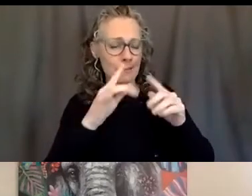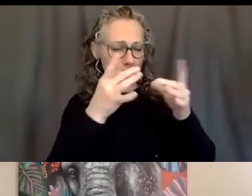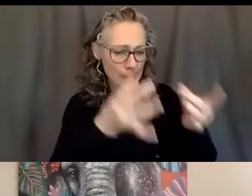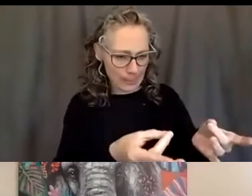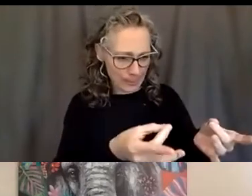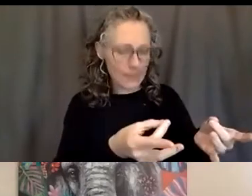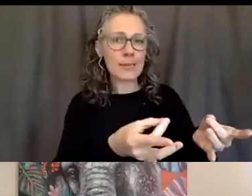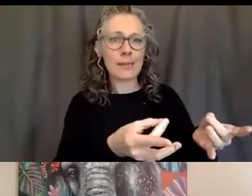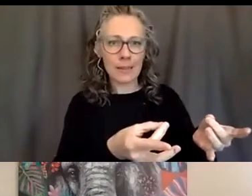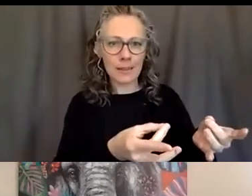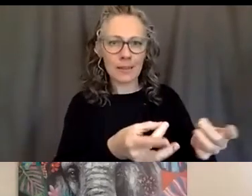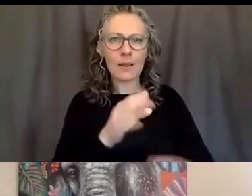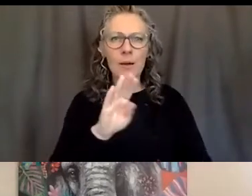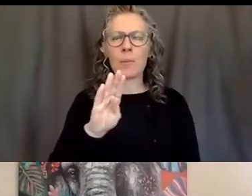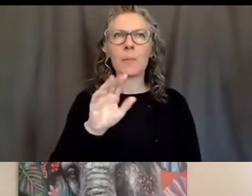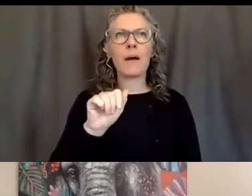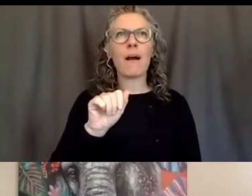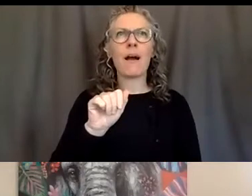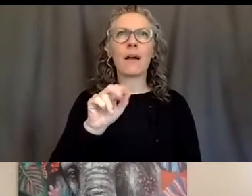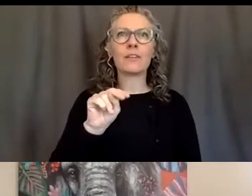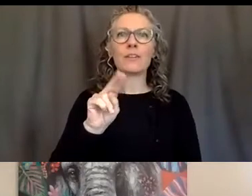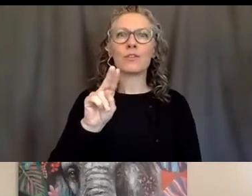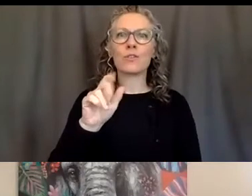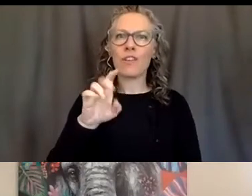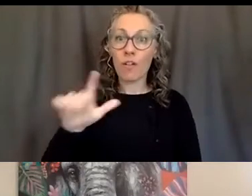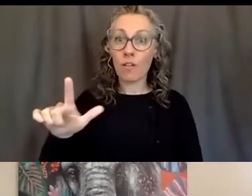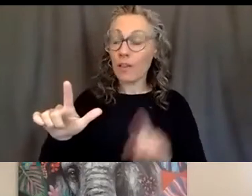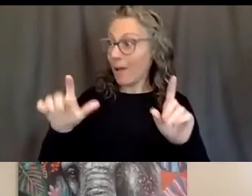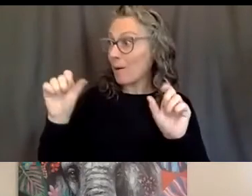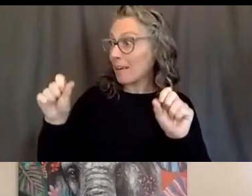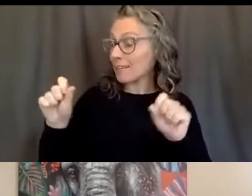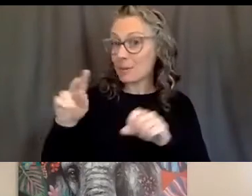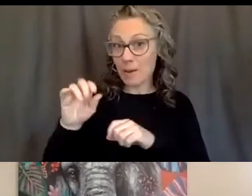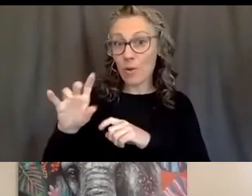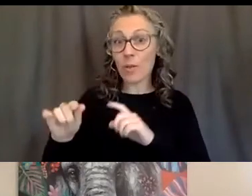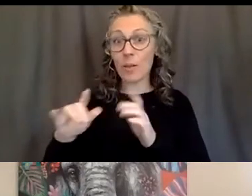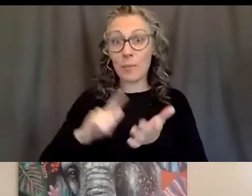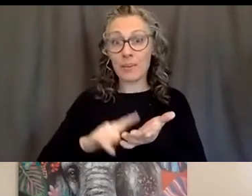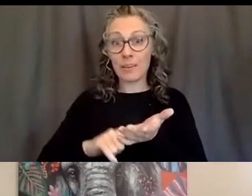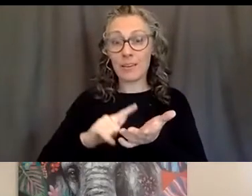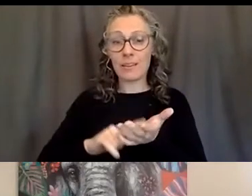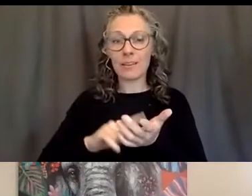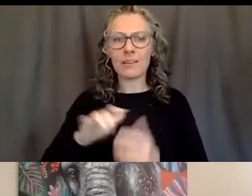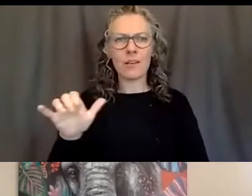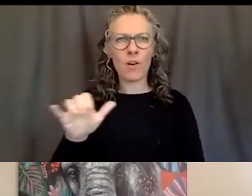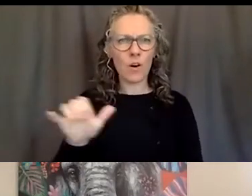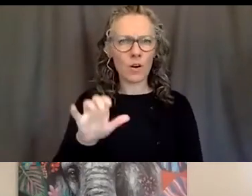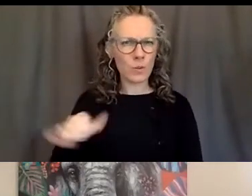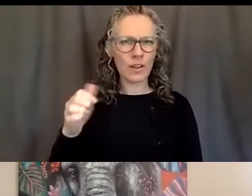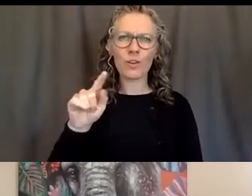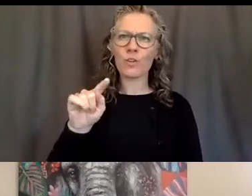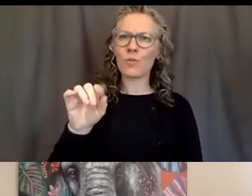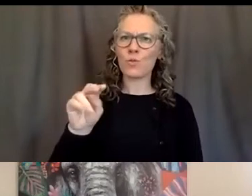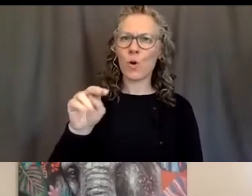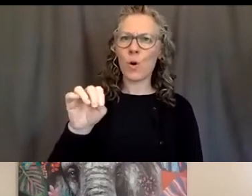those binaural, the beats. Binaural beats, those are really good. And Selfugio tones, I'll put that in notes for you. It's